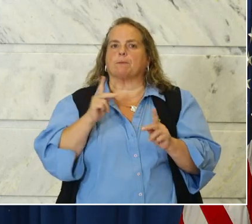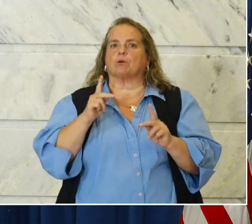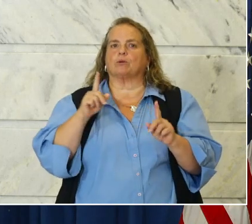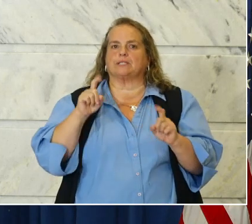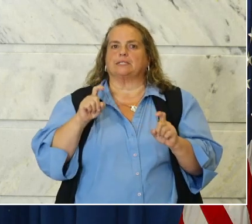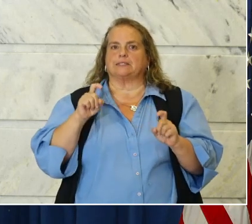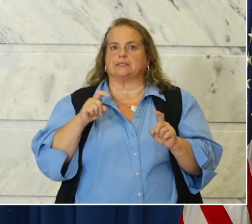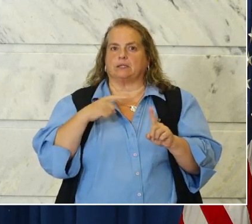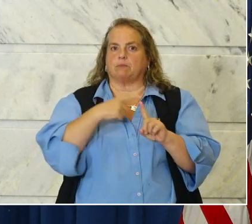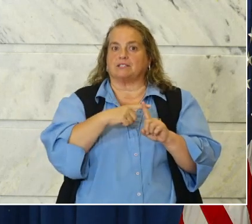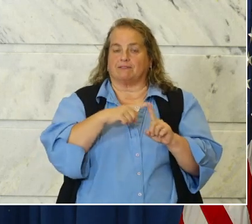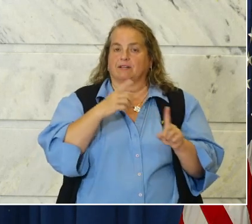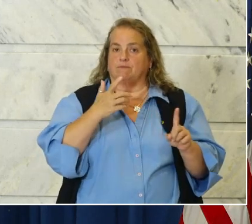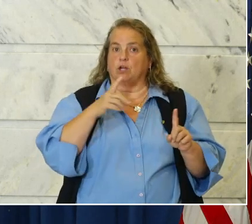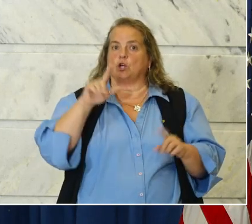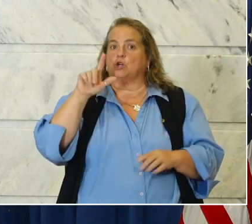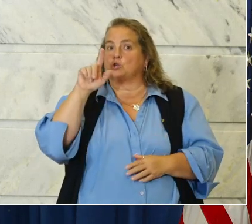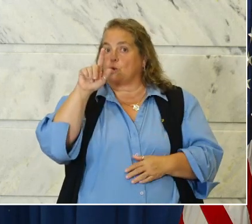under 5.